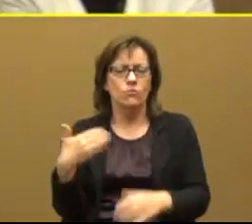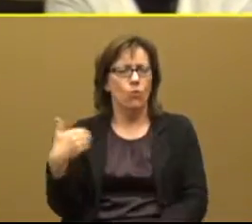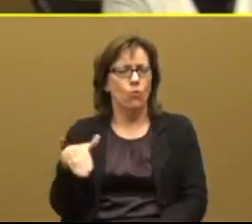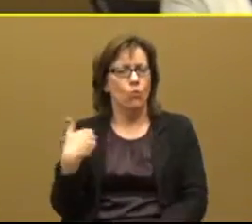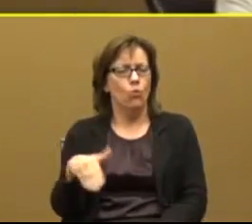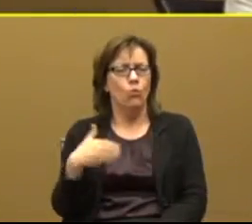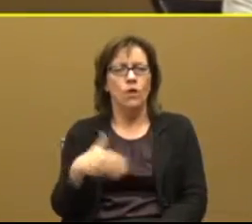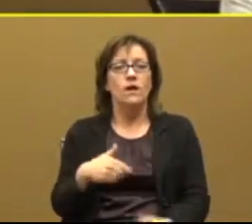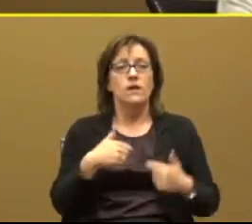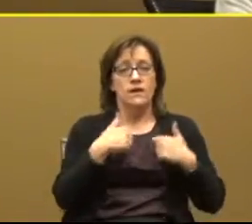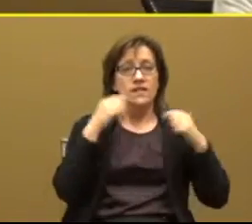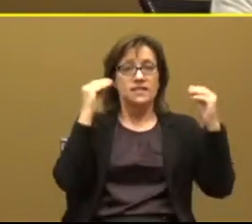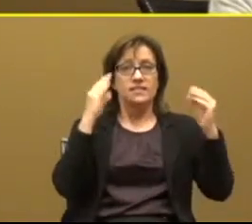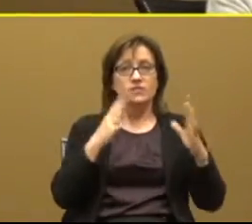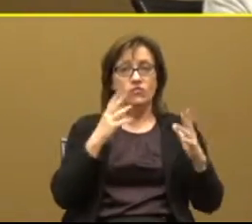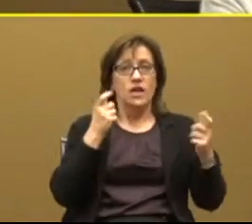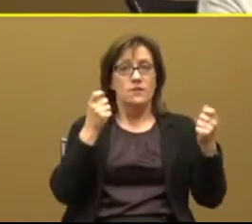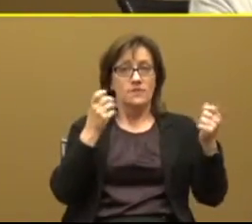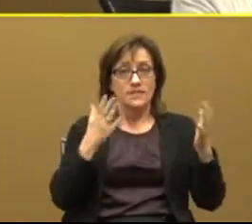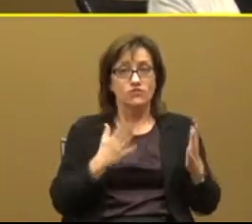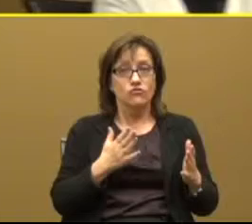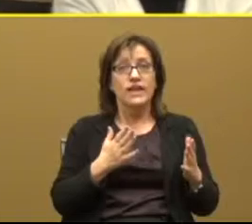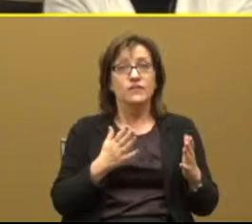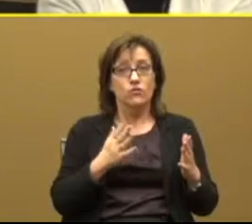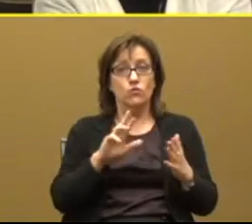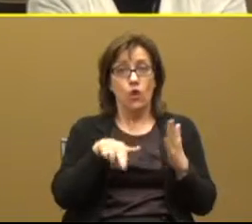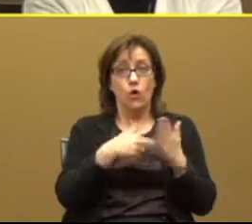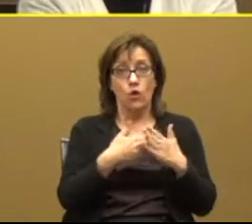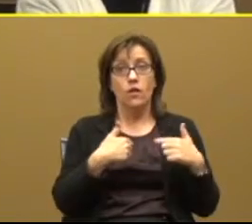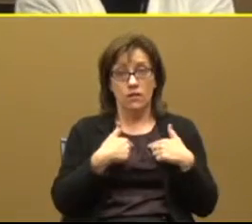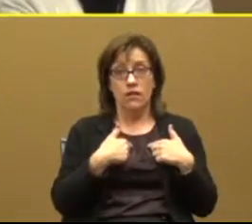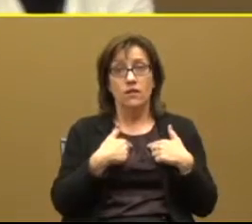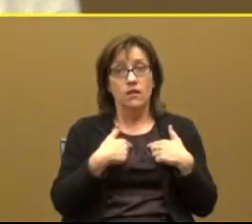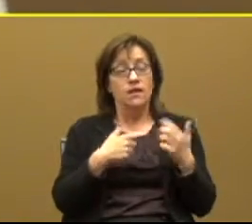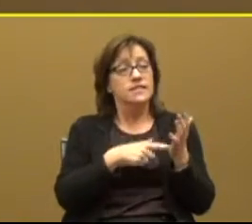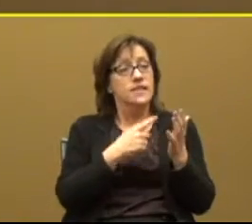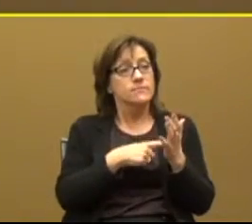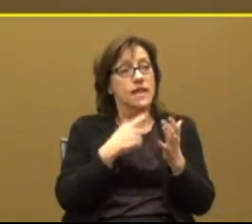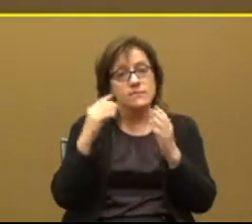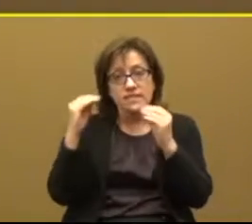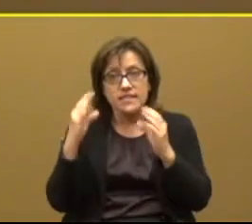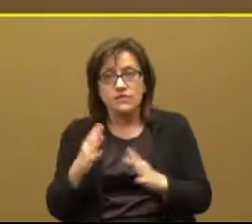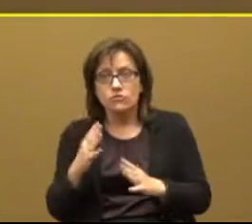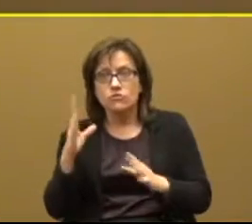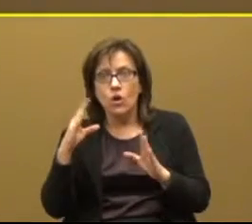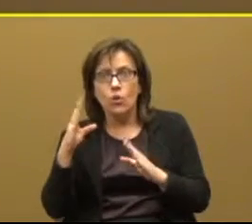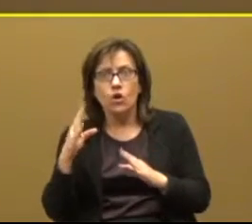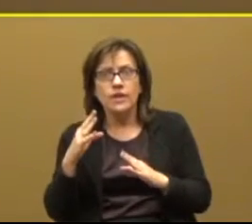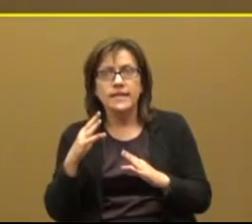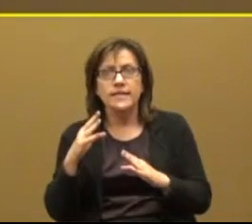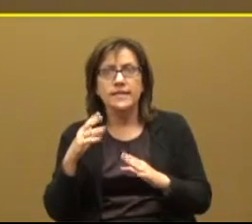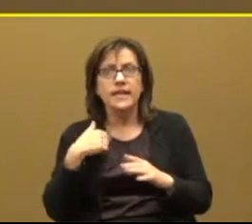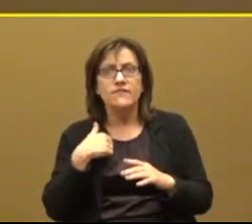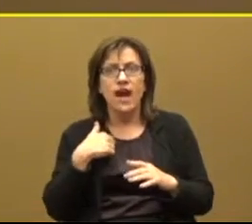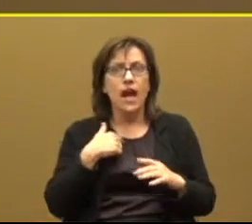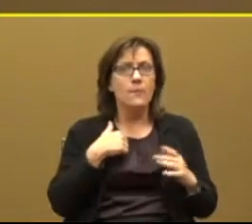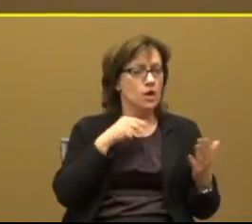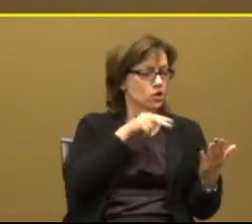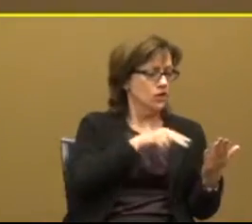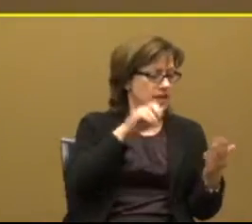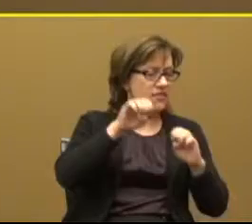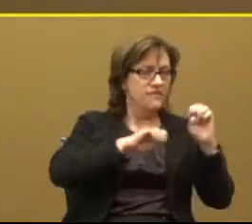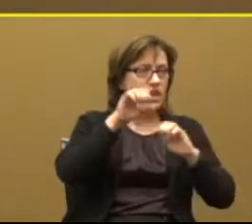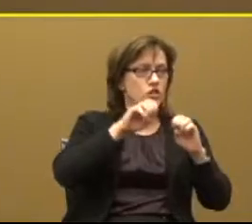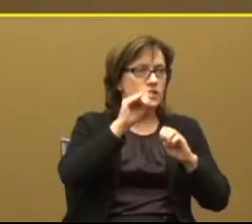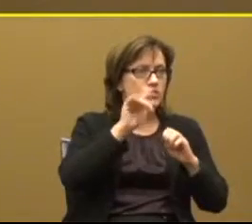you put your administrator hat on, or I put mine on, sometimes teachers get worried when you're looking at the evaluation tool, because